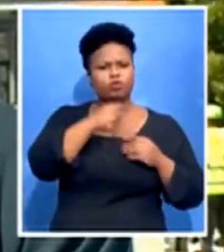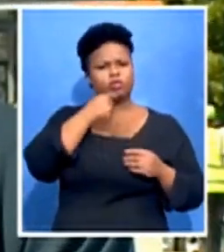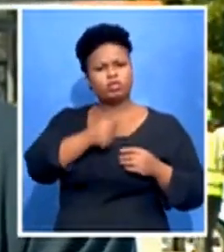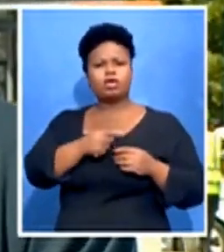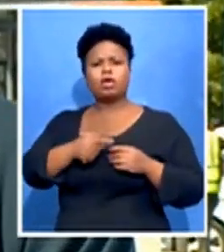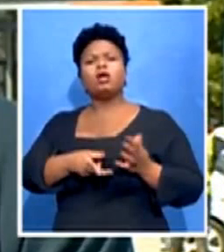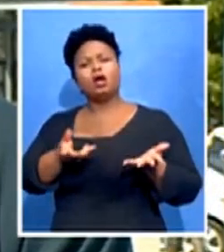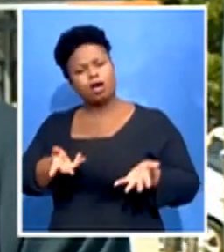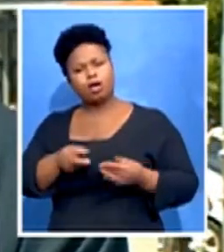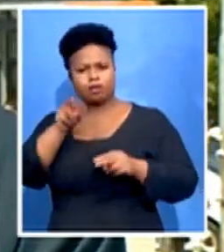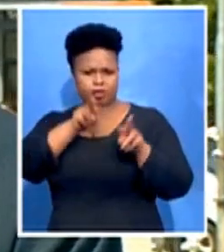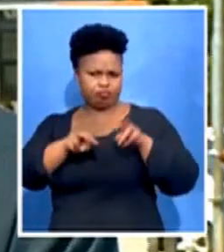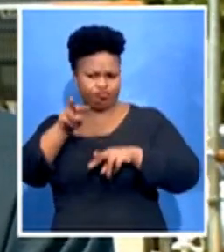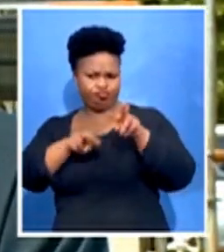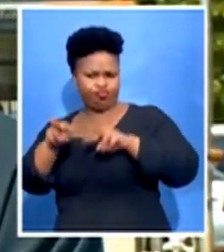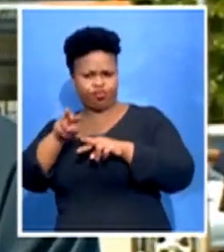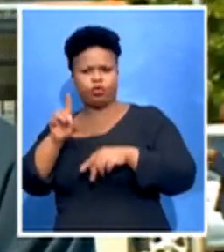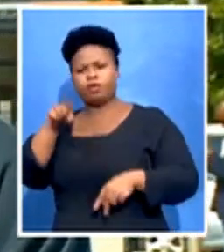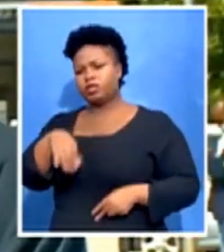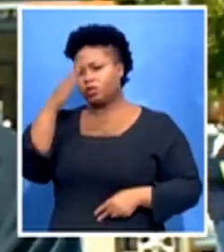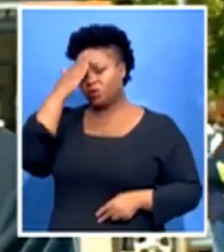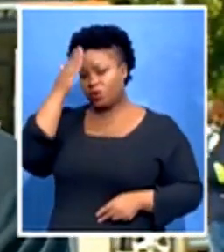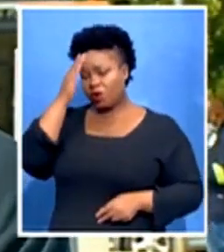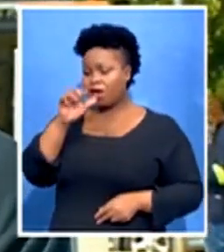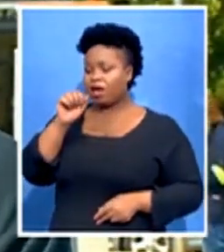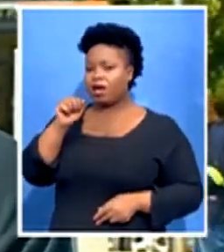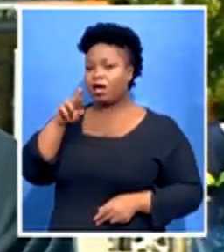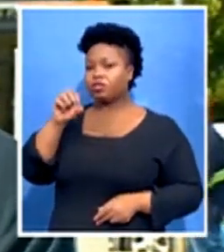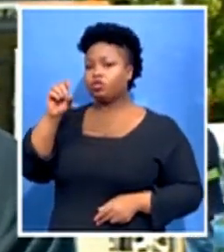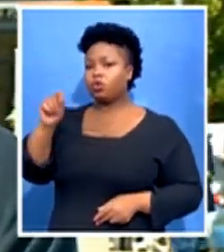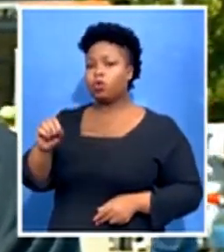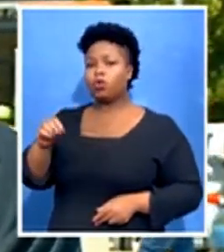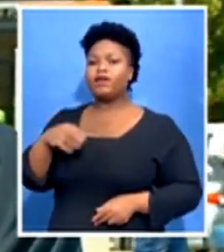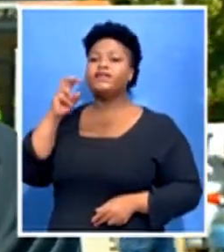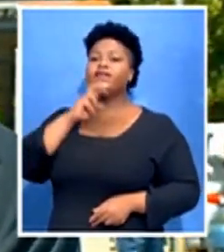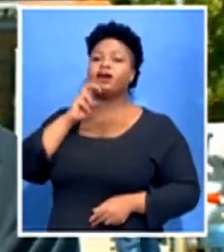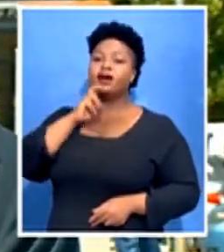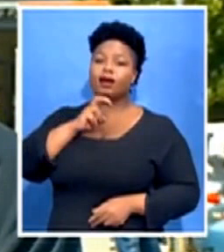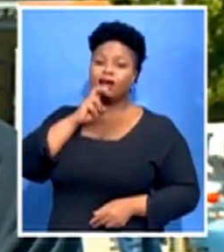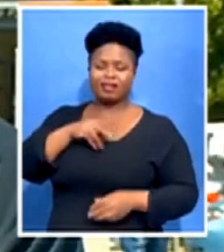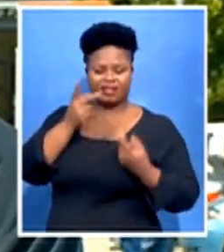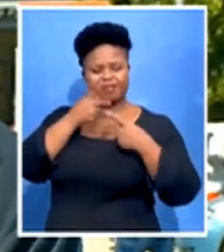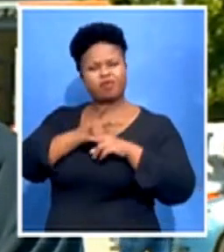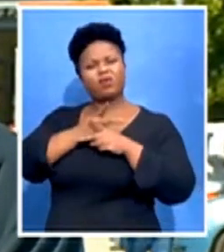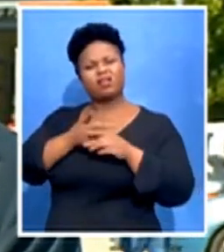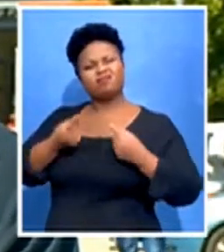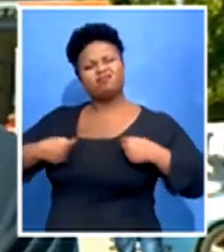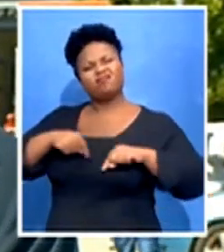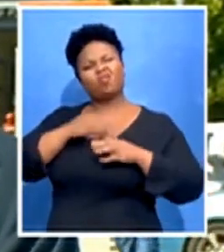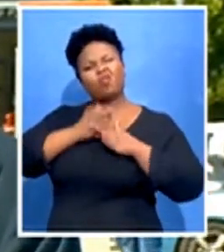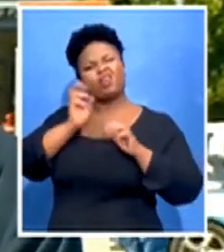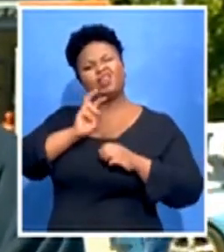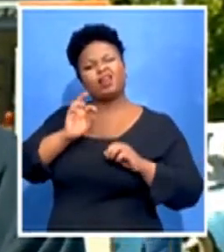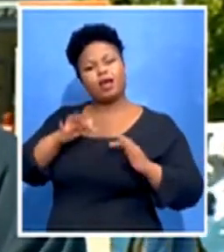tseba gore na AARTO Friday le di product tsa yona AARTO di bereka jwang ka ge AARTO e tloba e rola out ka di 1st